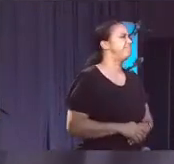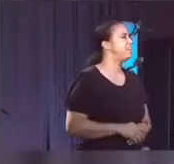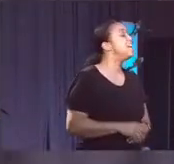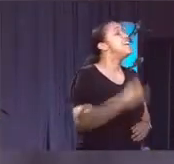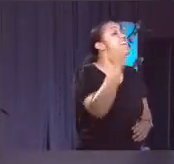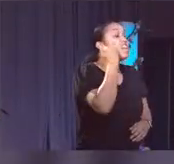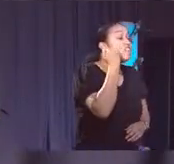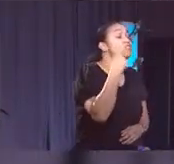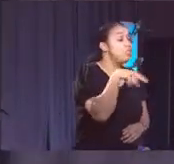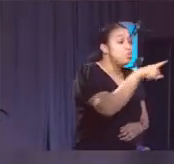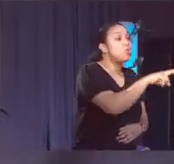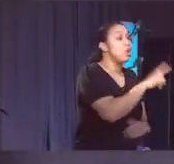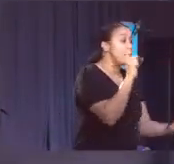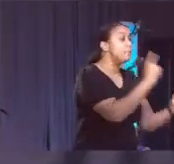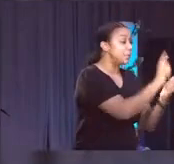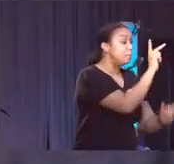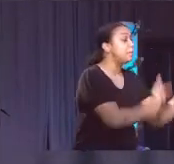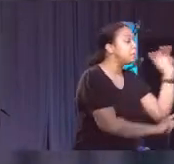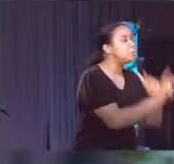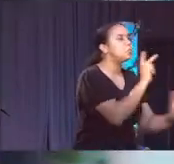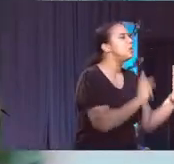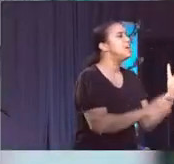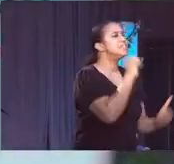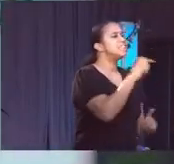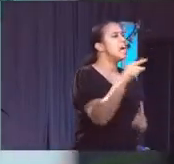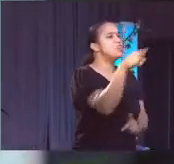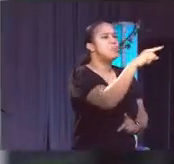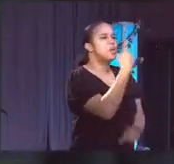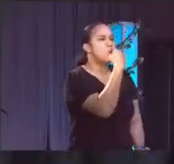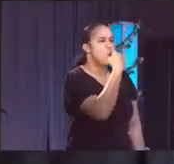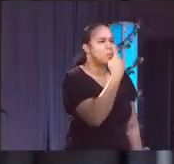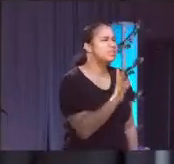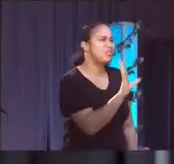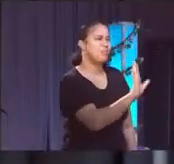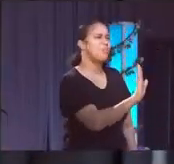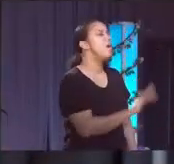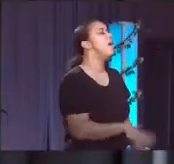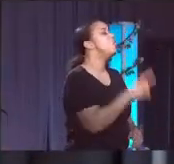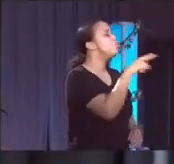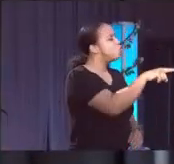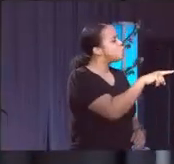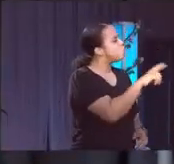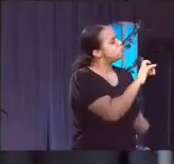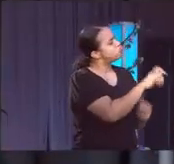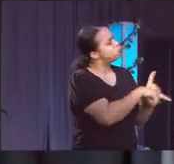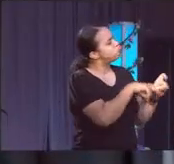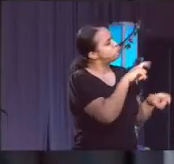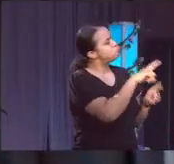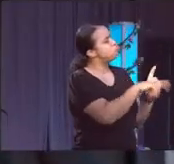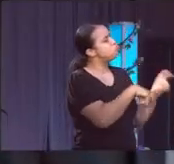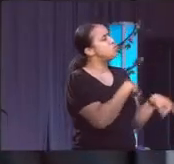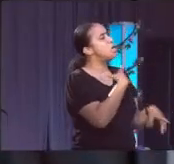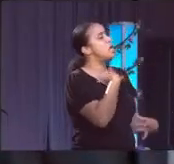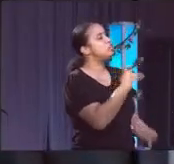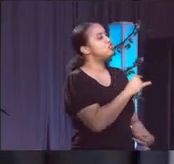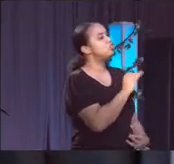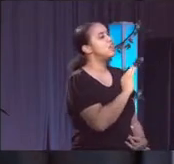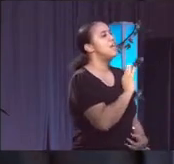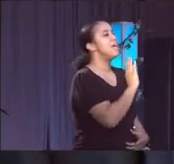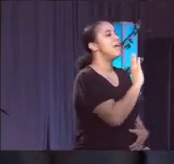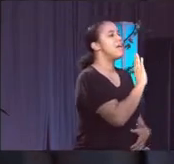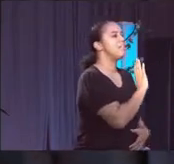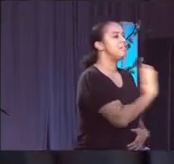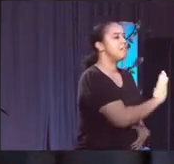If you're going to meet people where they are, it's not about you being nosy. It's about you being inquisitive and interested in